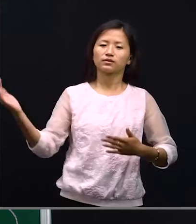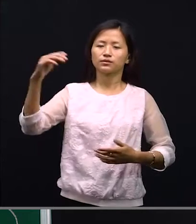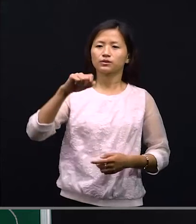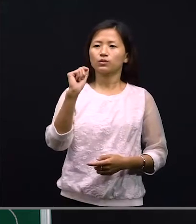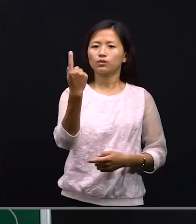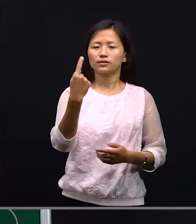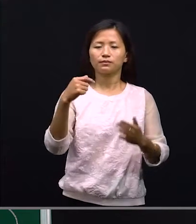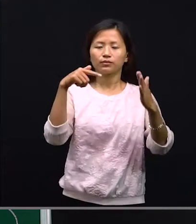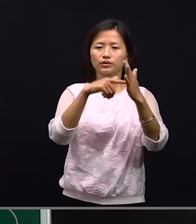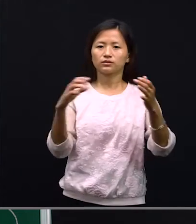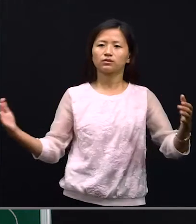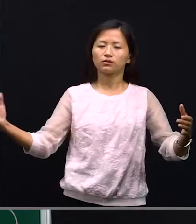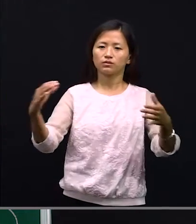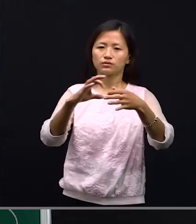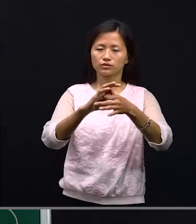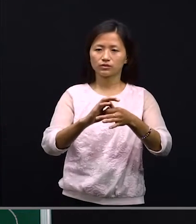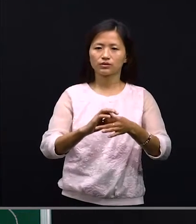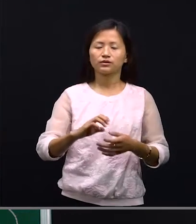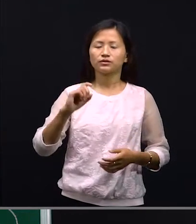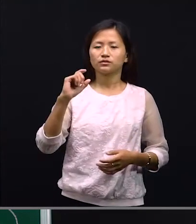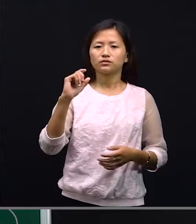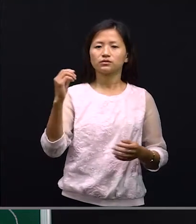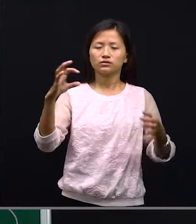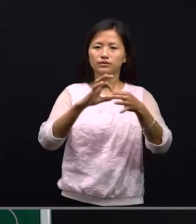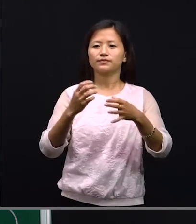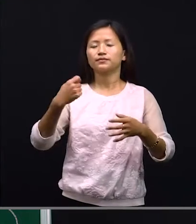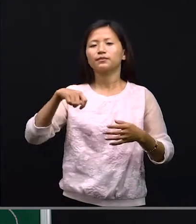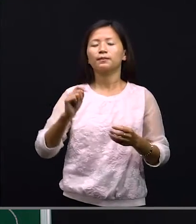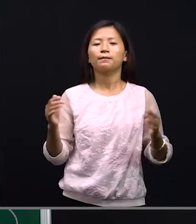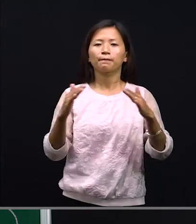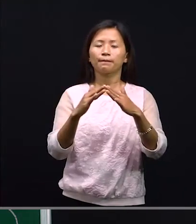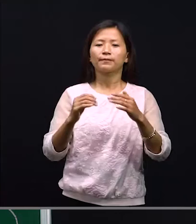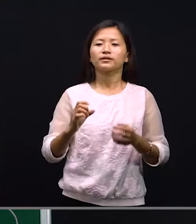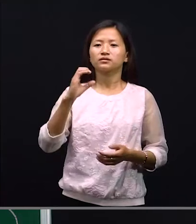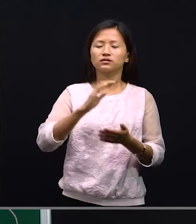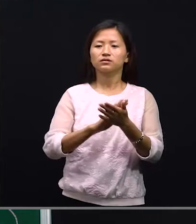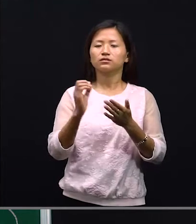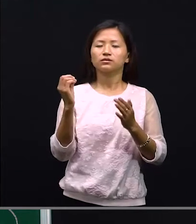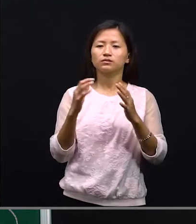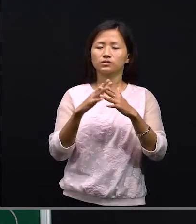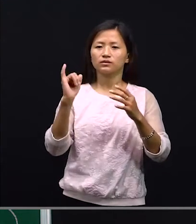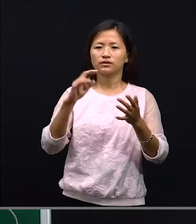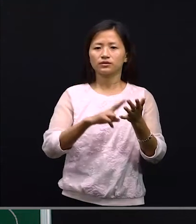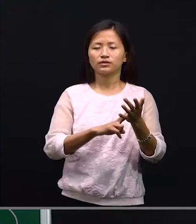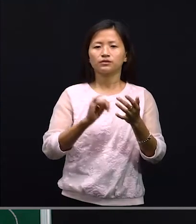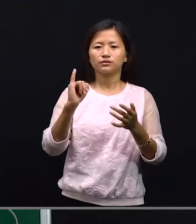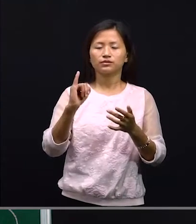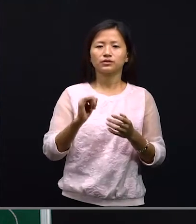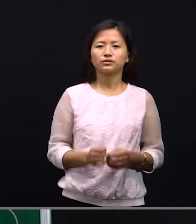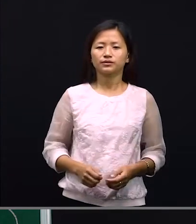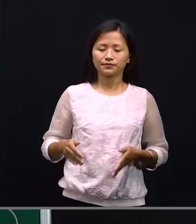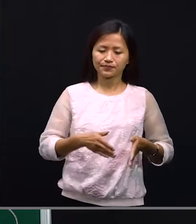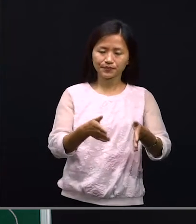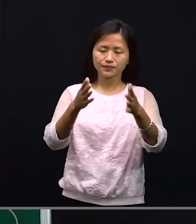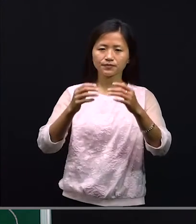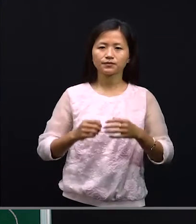used to go and join the river Chinwin, which is in Myanmar border. All right, so that is the difference between these